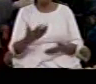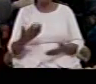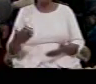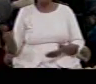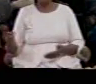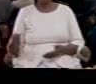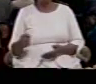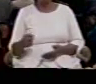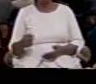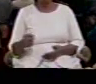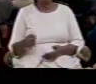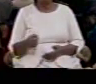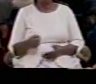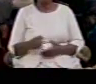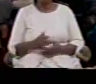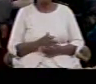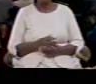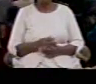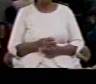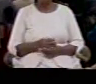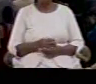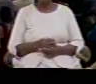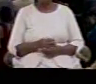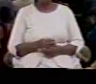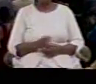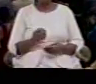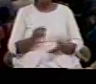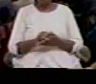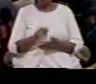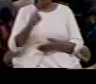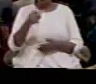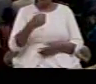youth is renewed like the eagles.